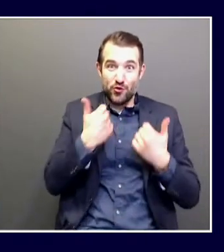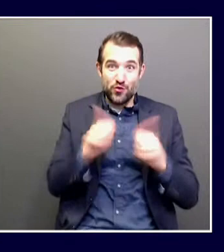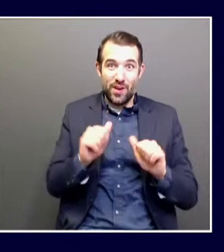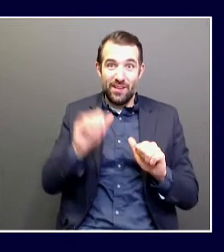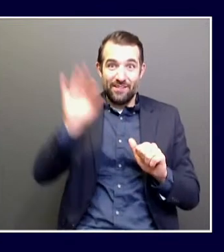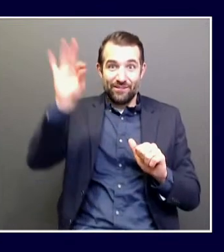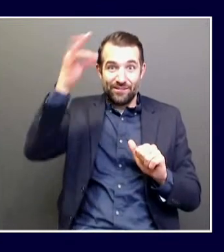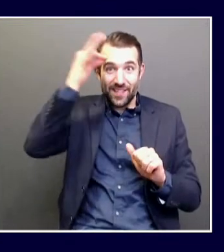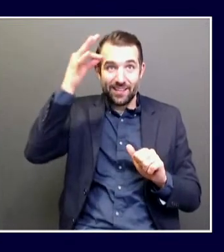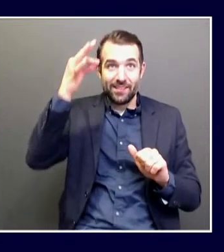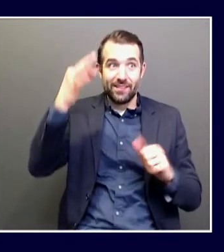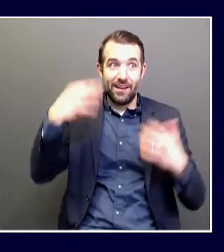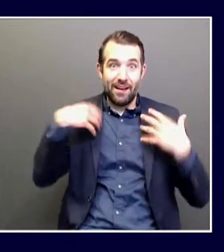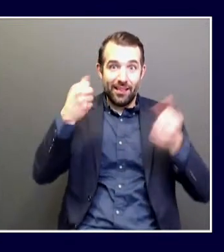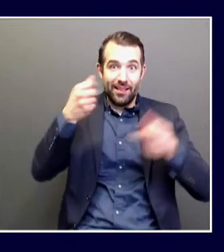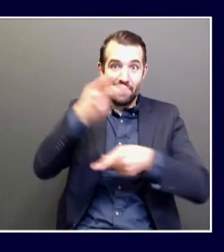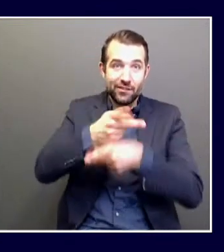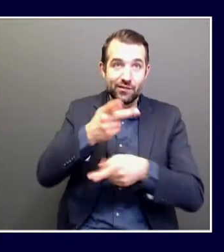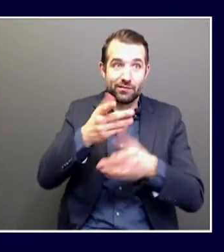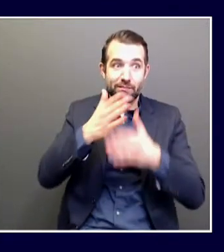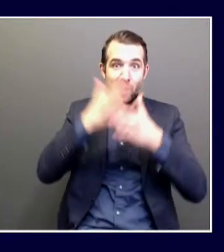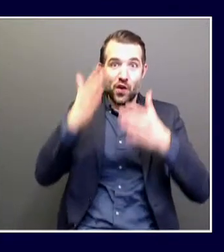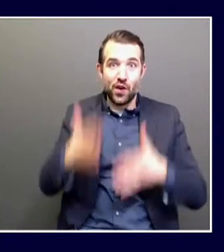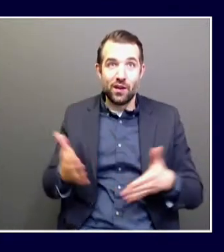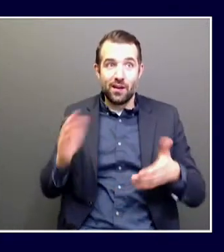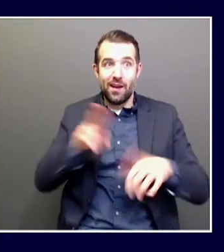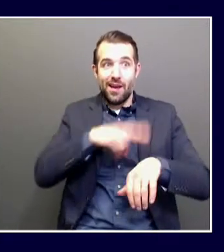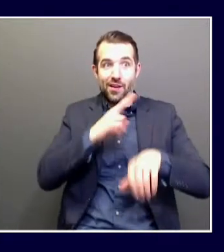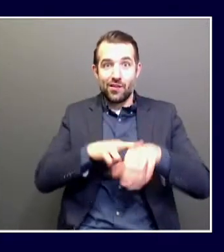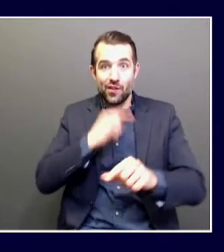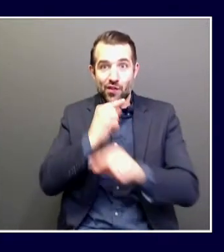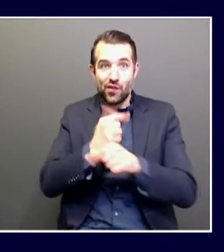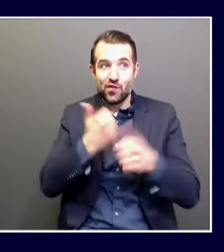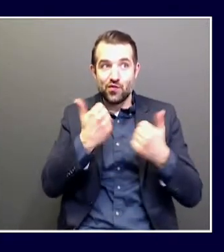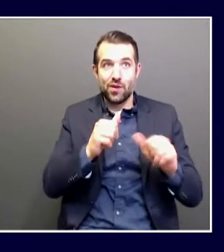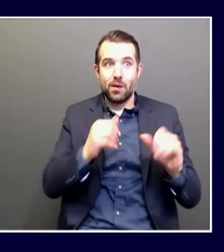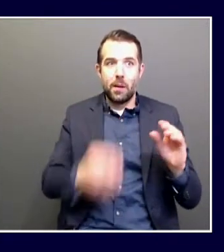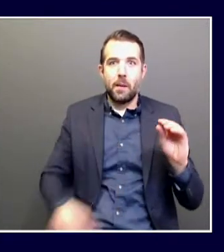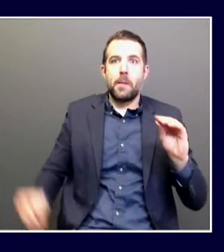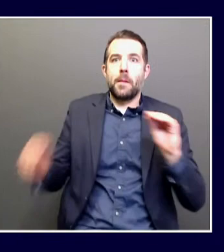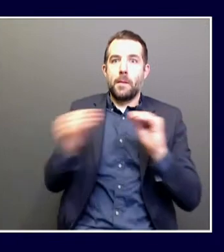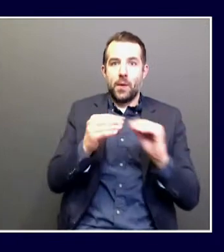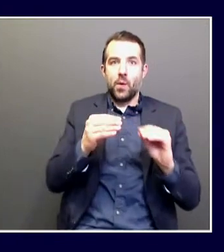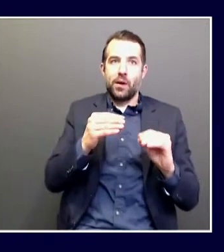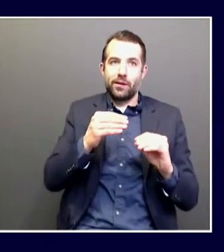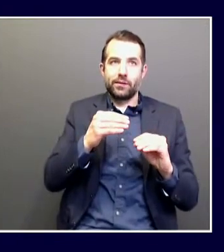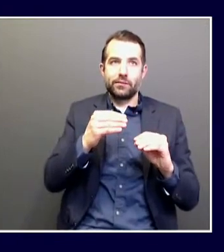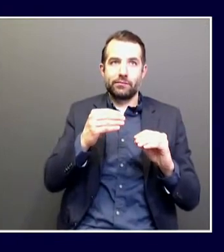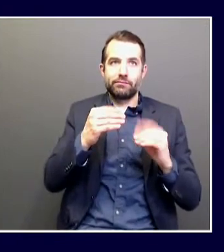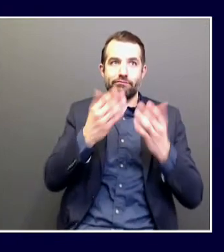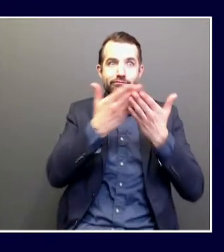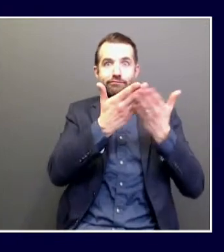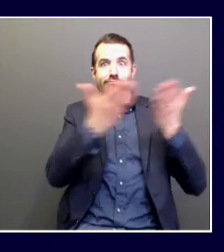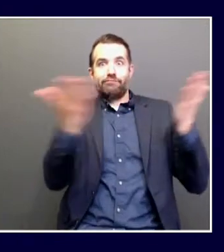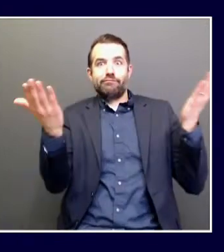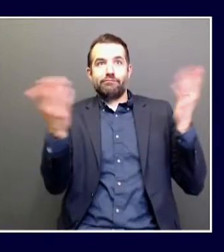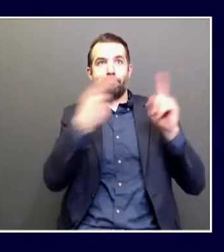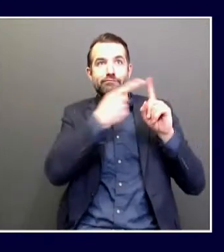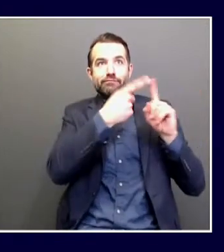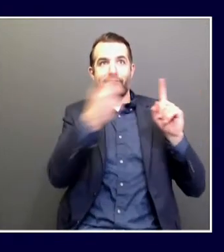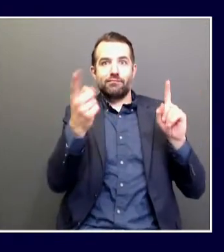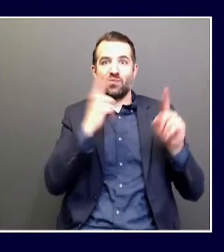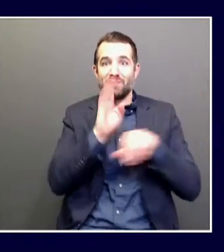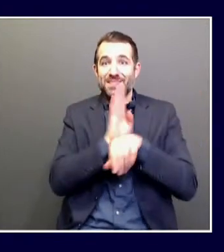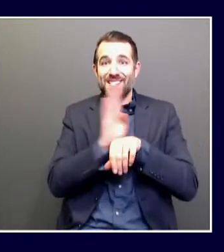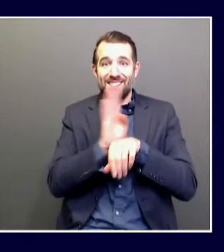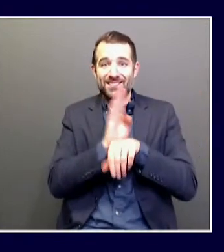partners, as well as with the National Guard. But as you've also heard us mention, there are competing priorities. If we can activate